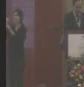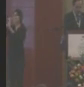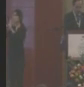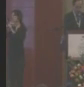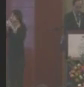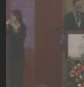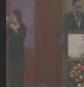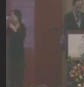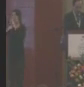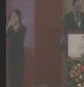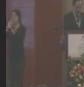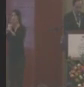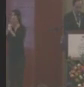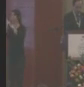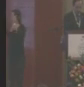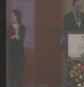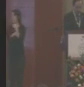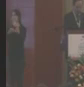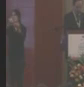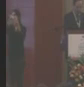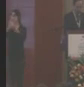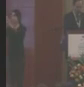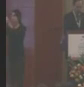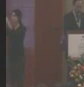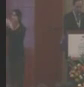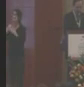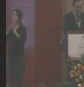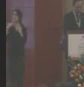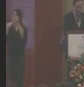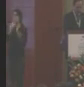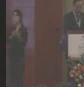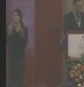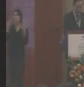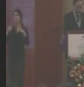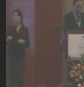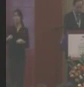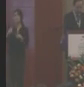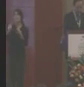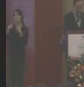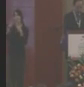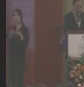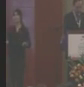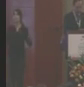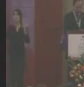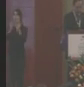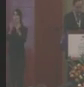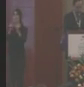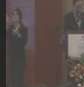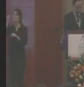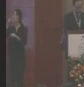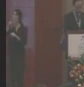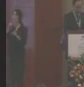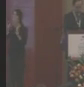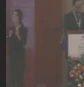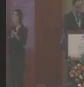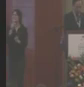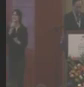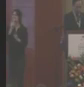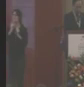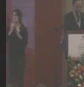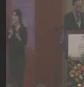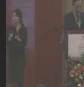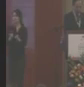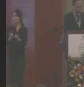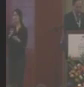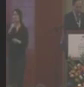have witnessed that. A multilateral operational system is indispensable in order to optimize collective